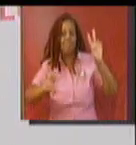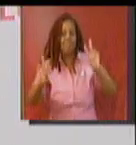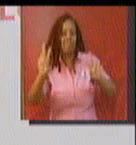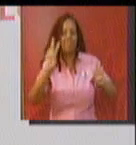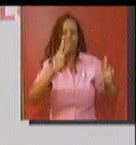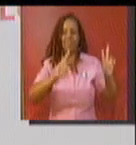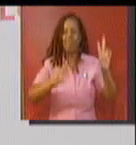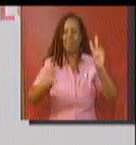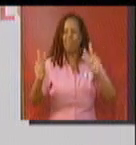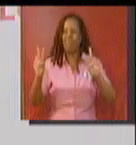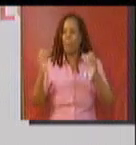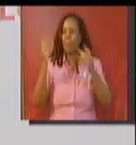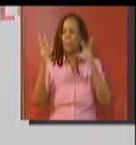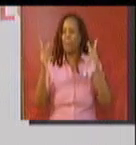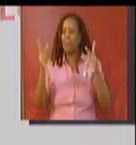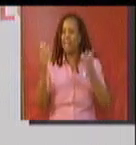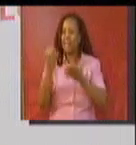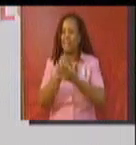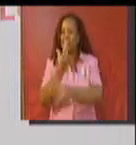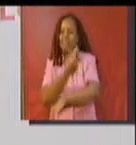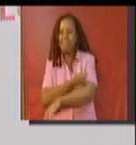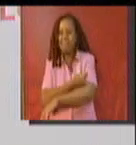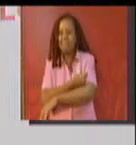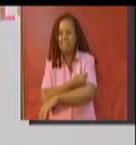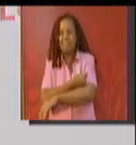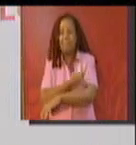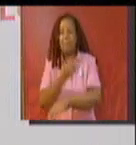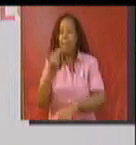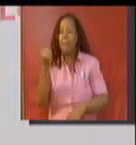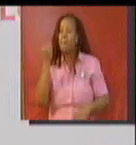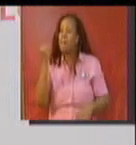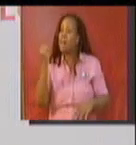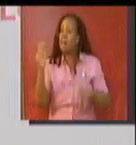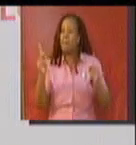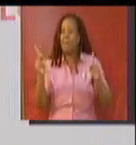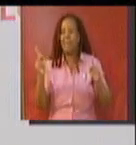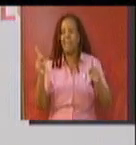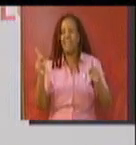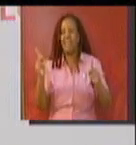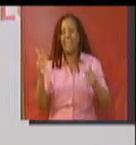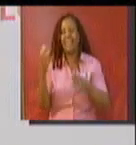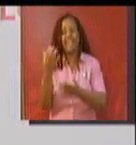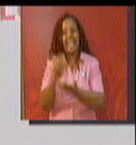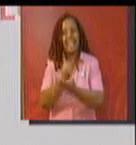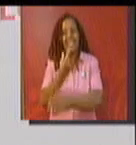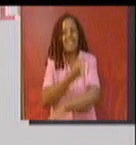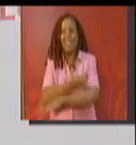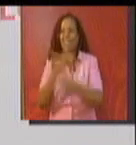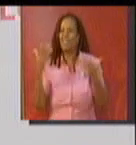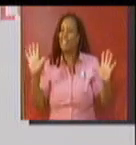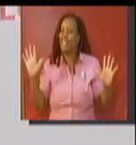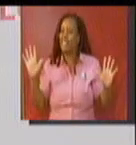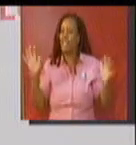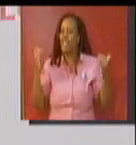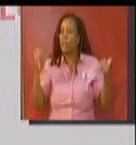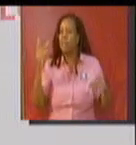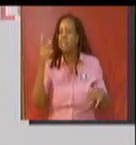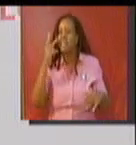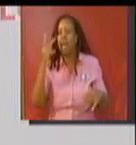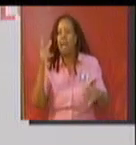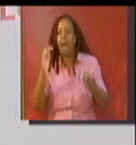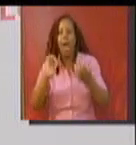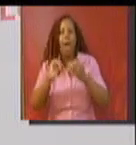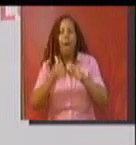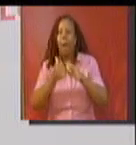been vaccinated, we're talking about millions at this point in time, and it's going up by the day. So we look at the adverse reactions that are